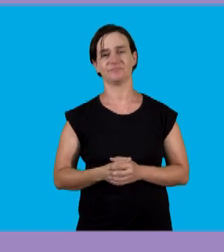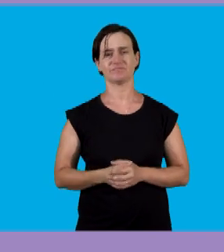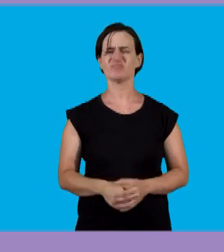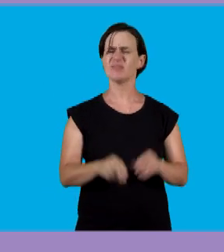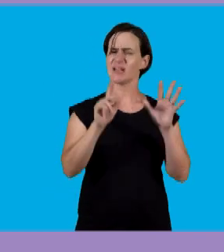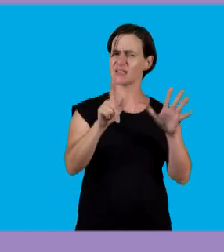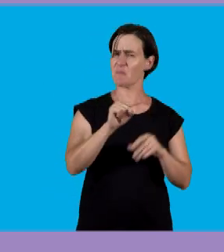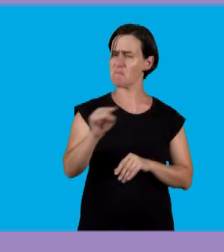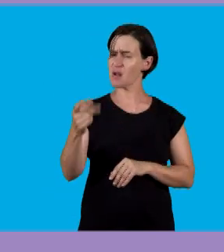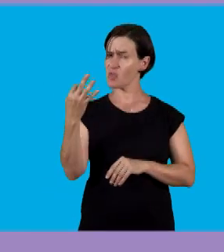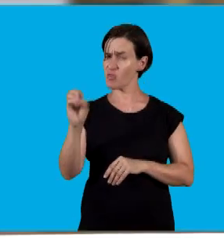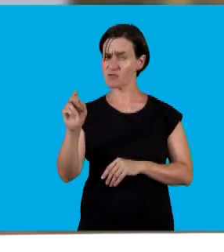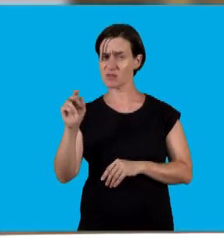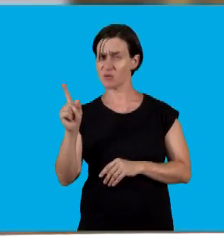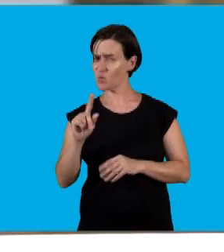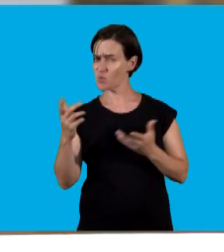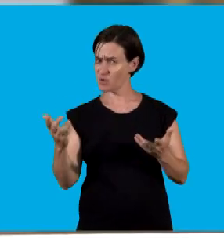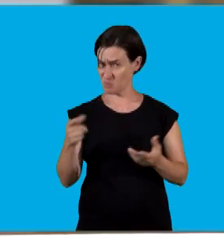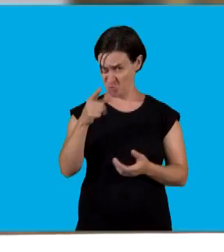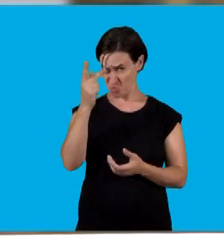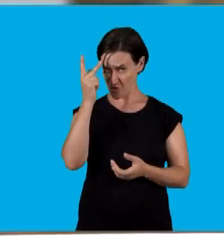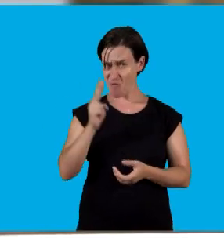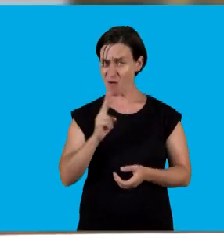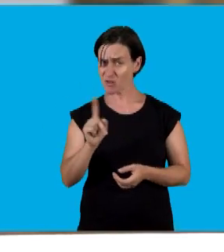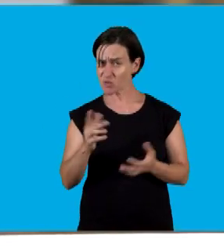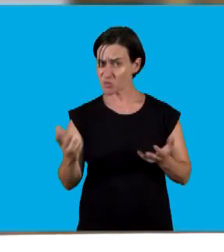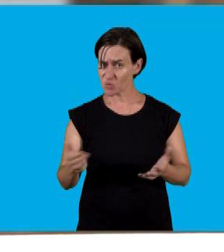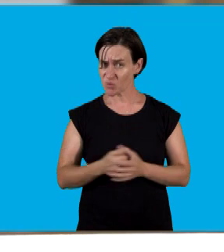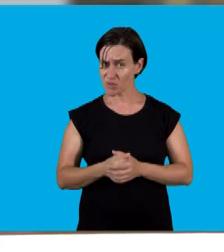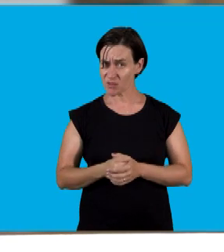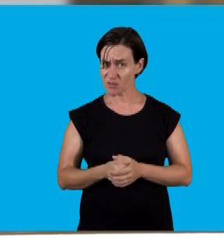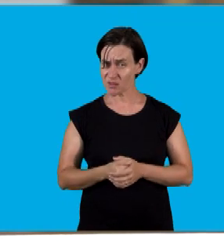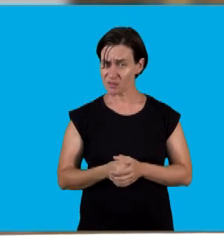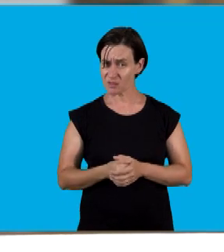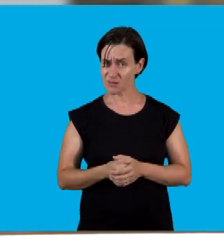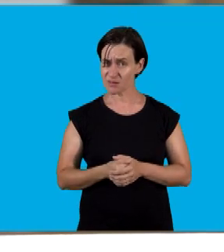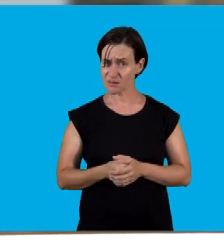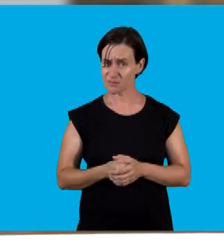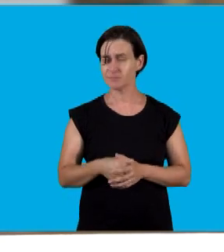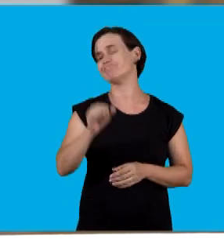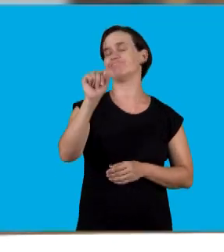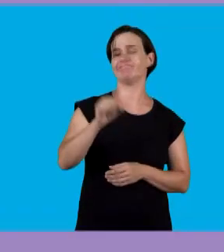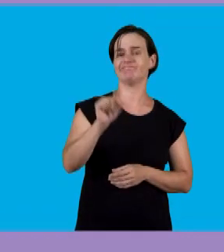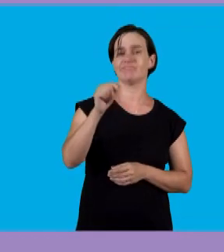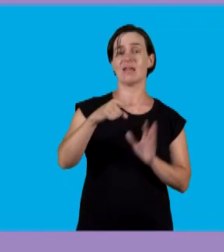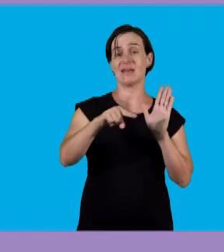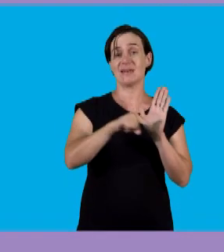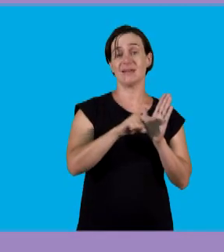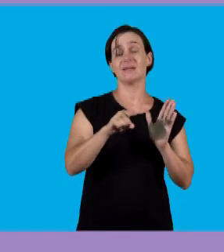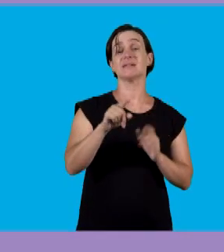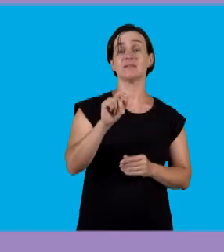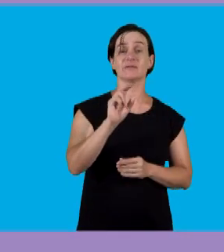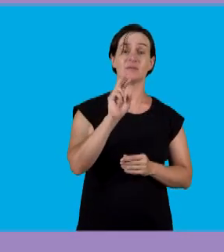30k. So 7 minus 30, do we know what answer we get from that? Yes, that is going to give us